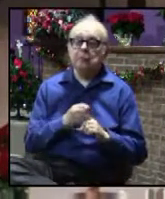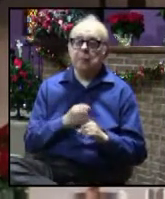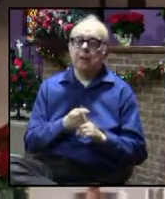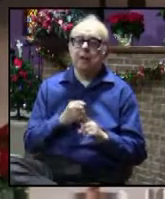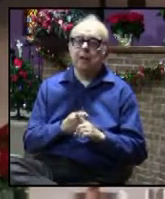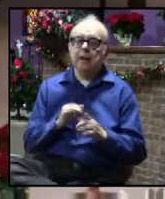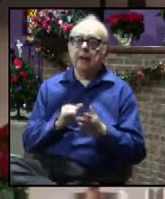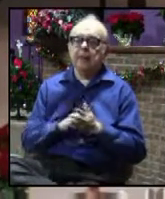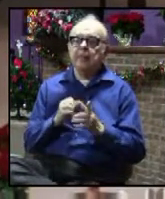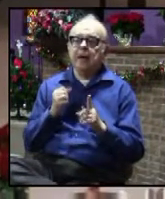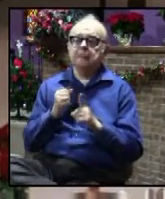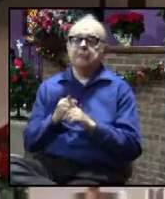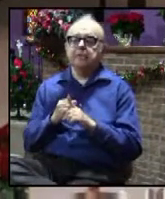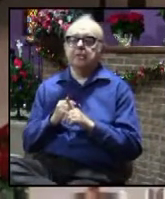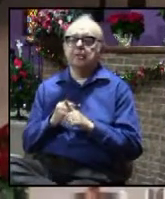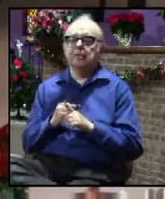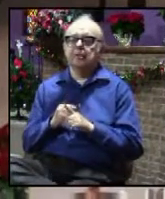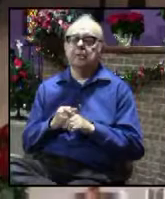and that beat